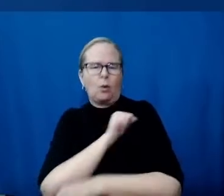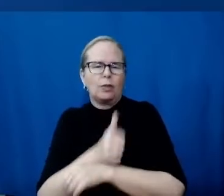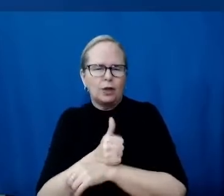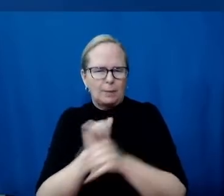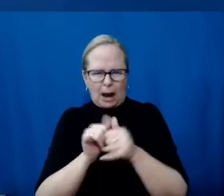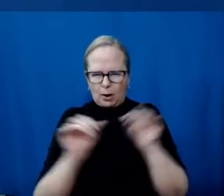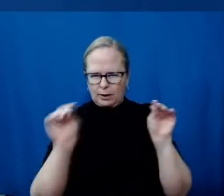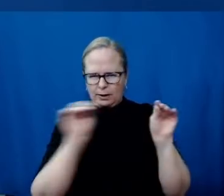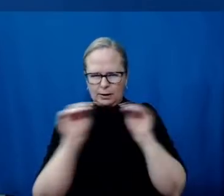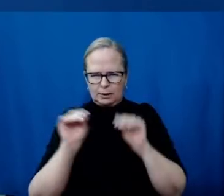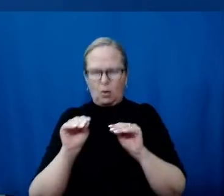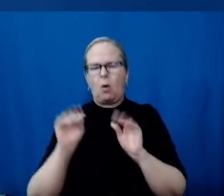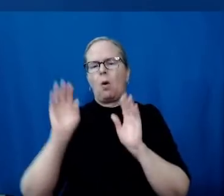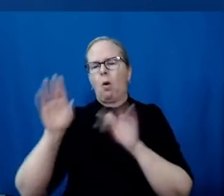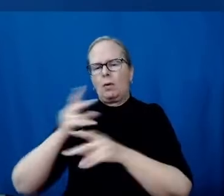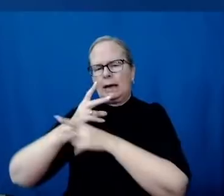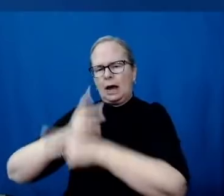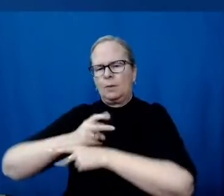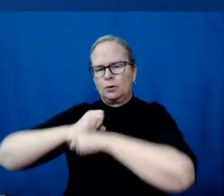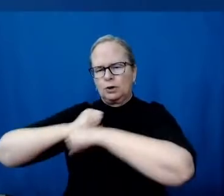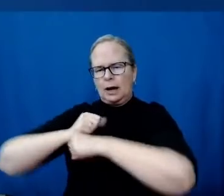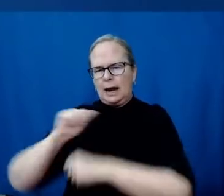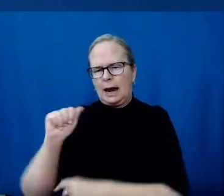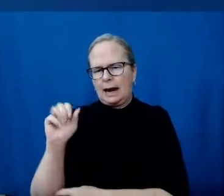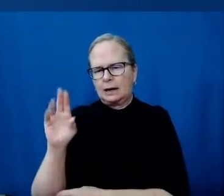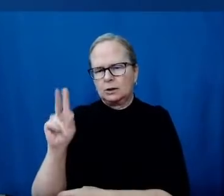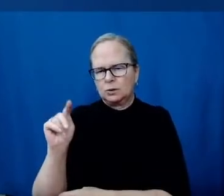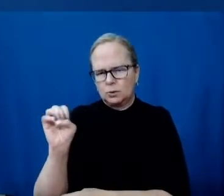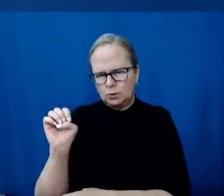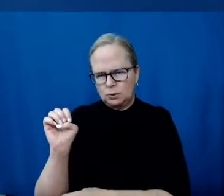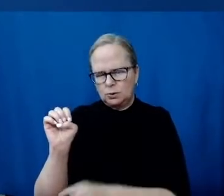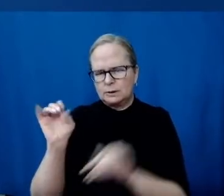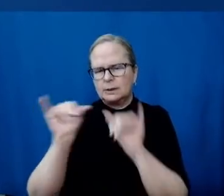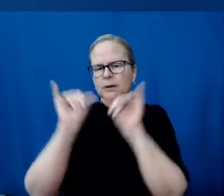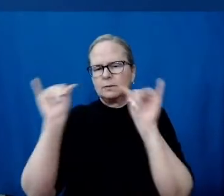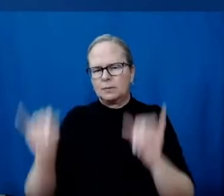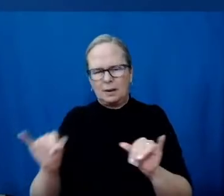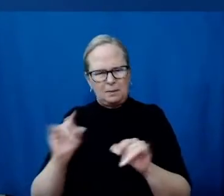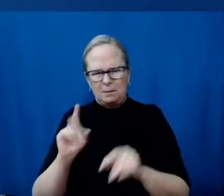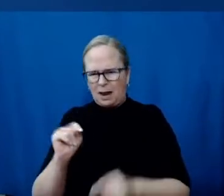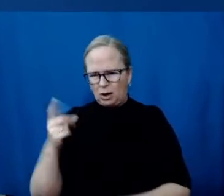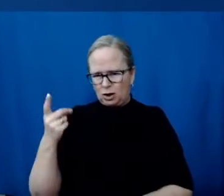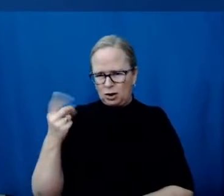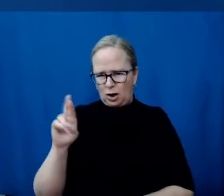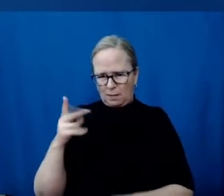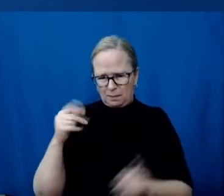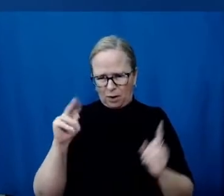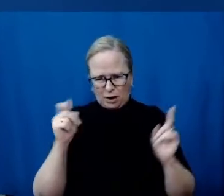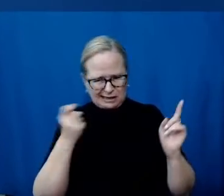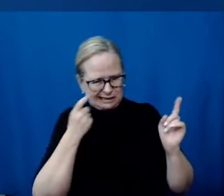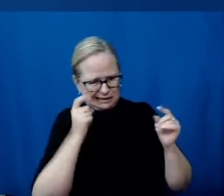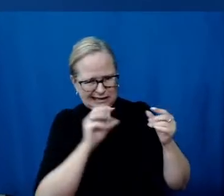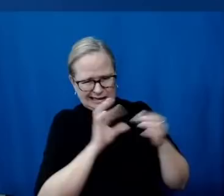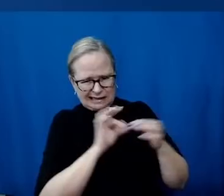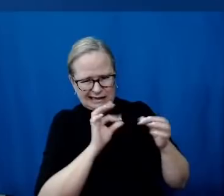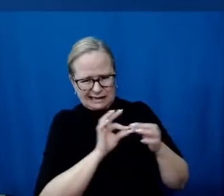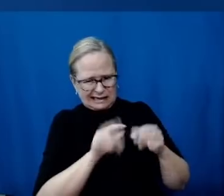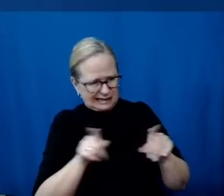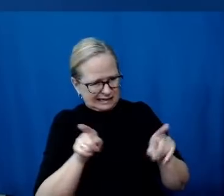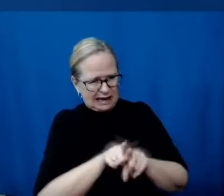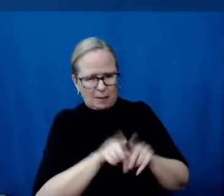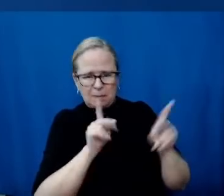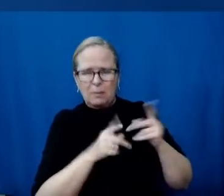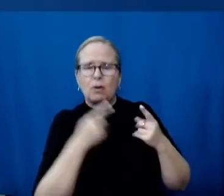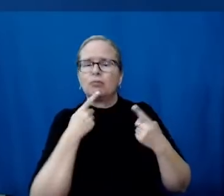with the premise of protecting our acute care system. And after listening to Dr. Parks, it is obvious to me that those